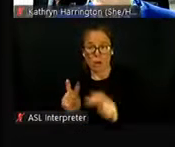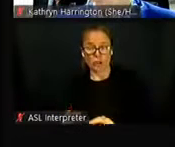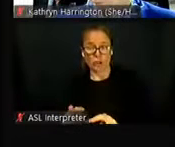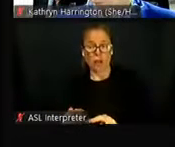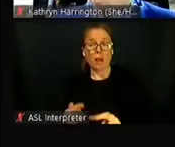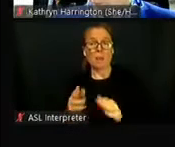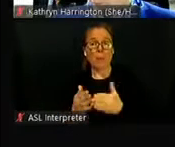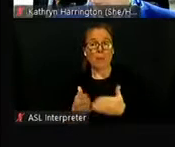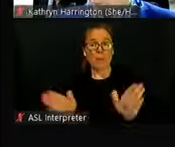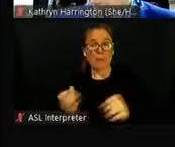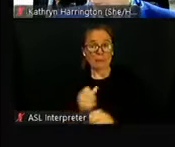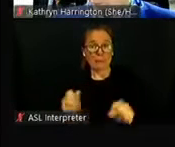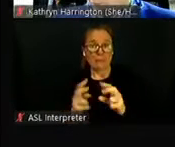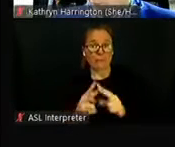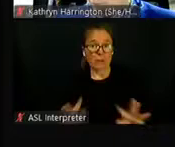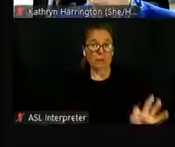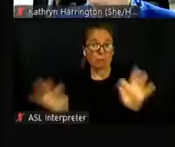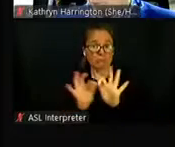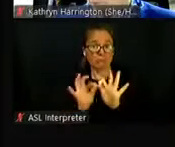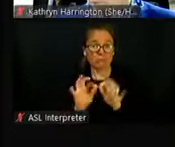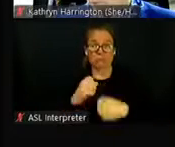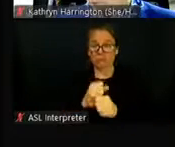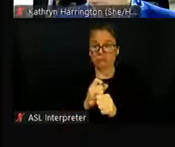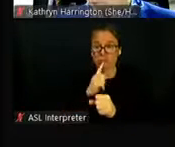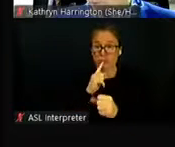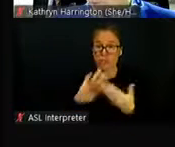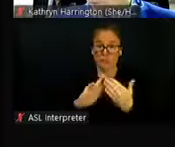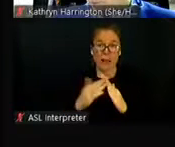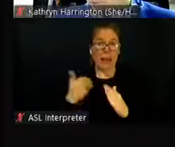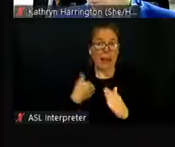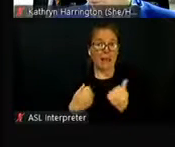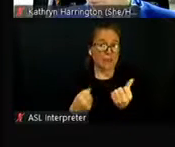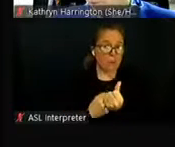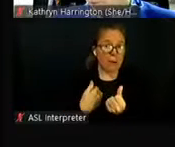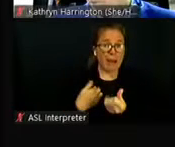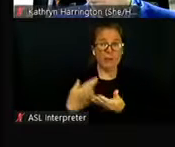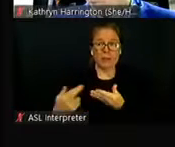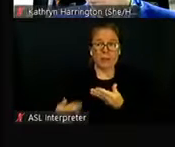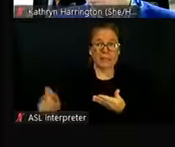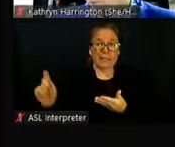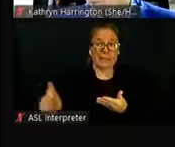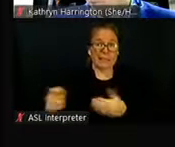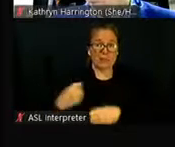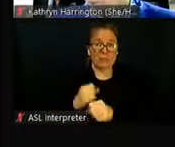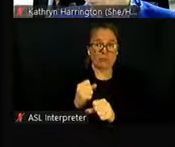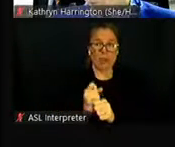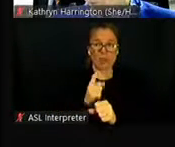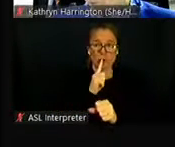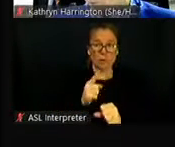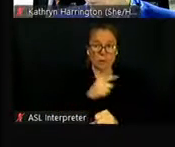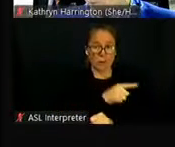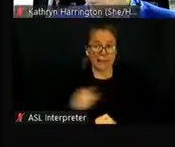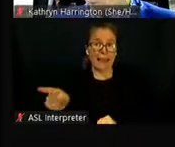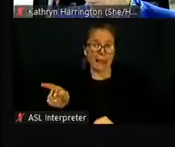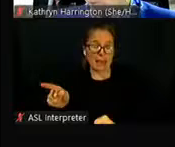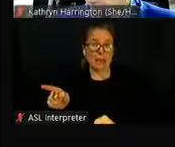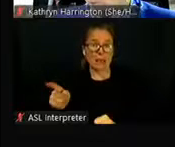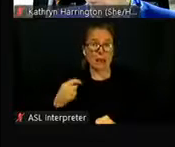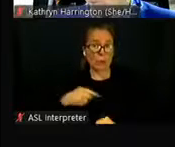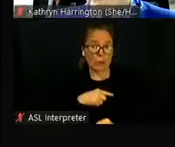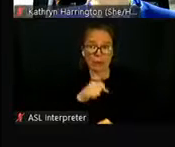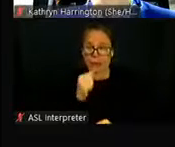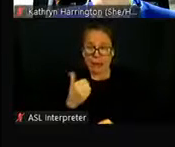to ensure that our communities have the resources and the support they need to ensure that that we do not